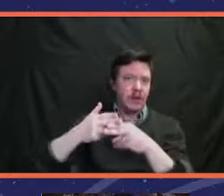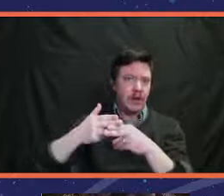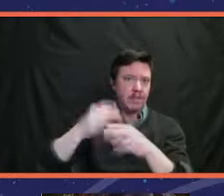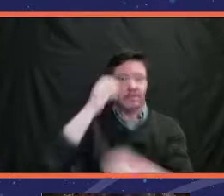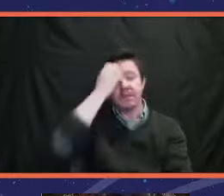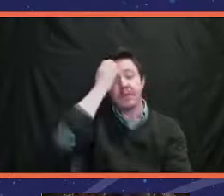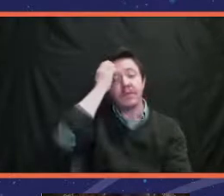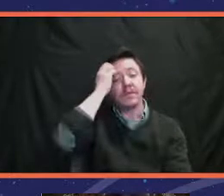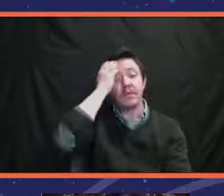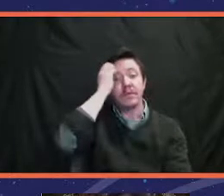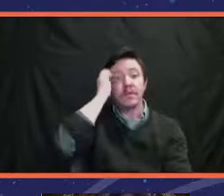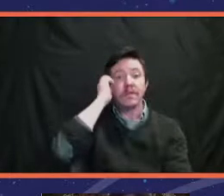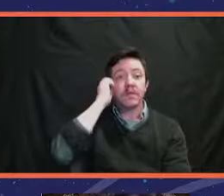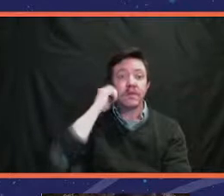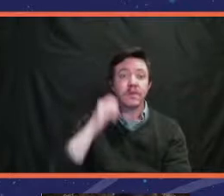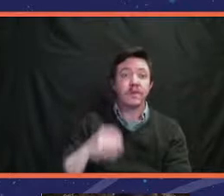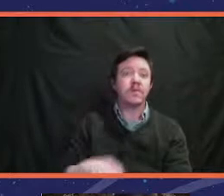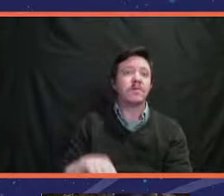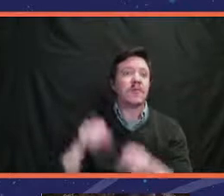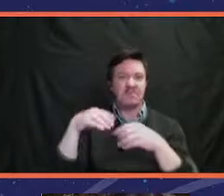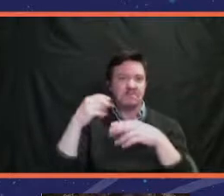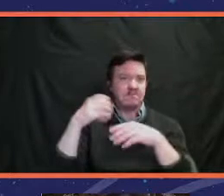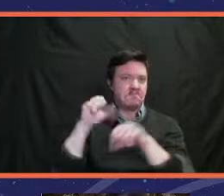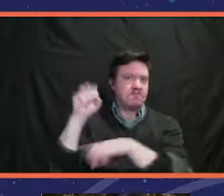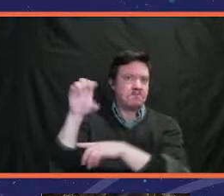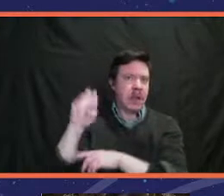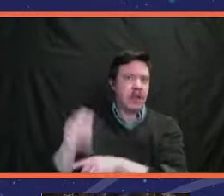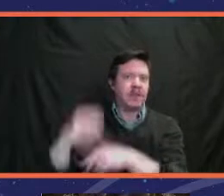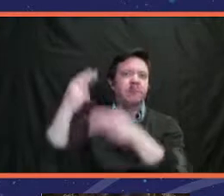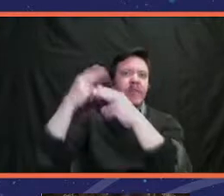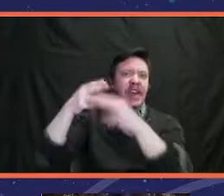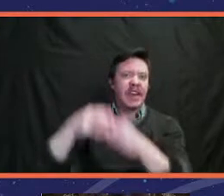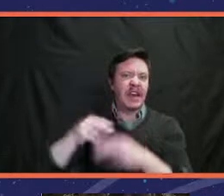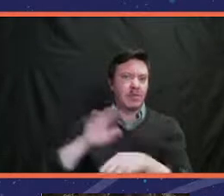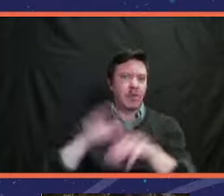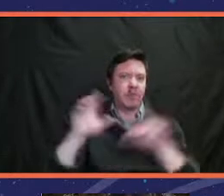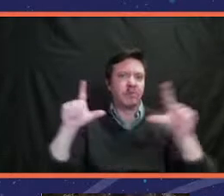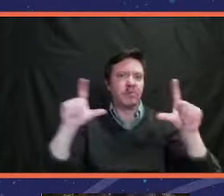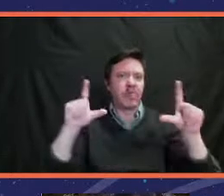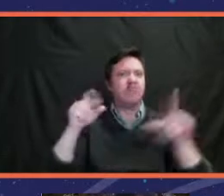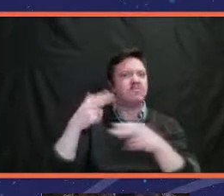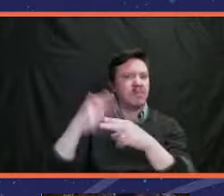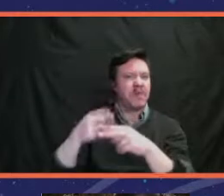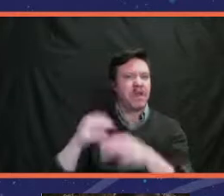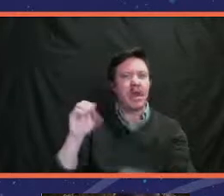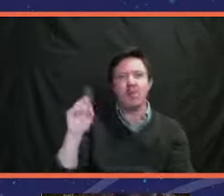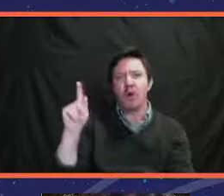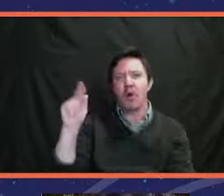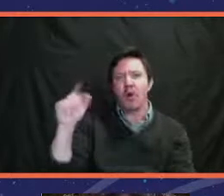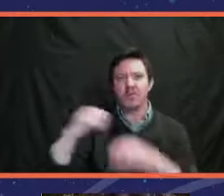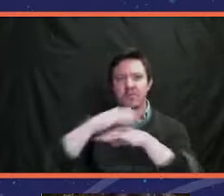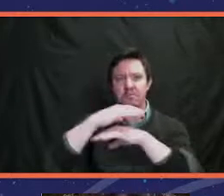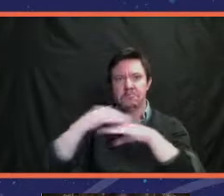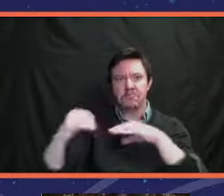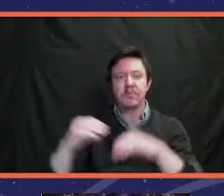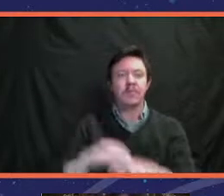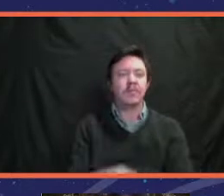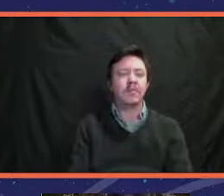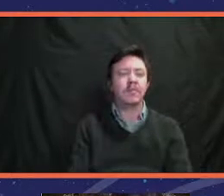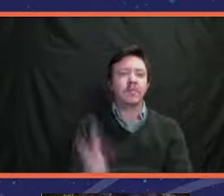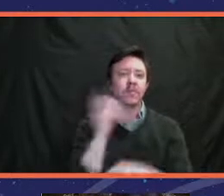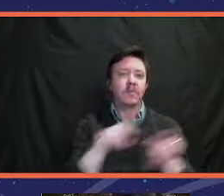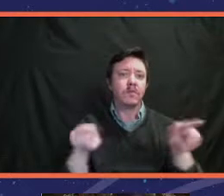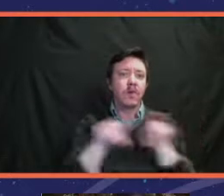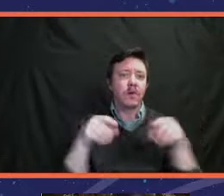also goes by Bindi and Hindi and some other names. And there are also, of course, seed